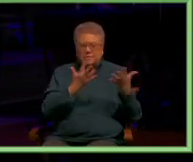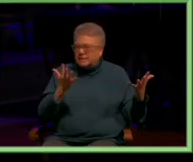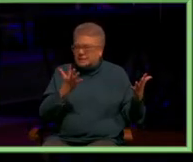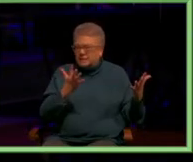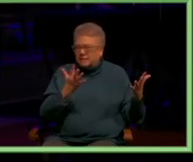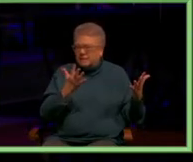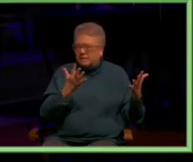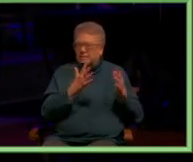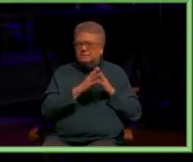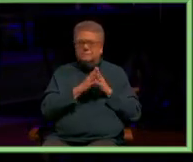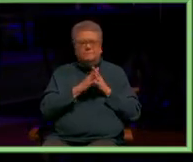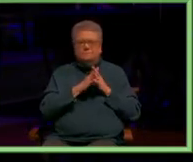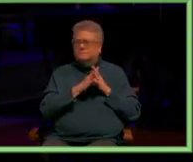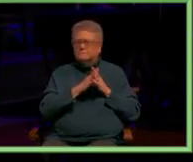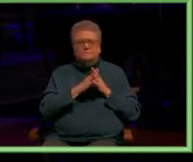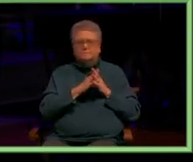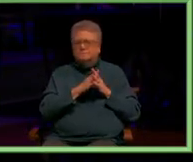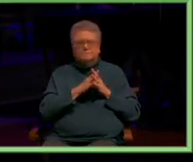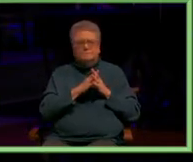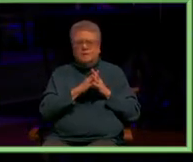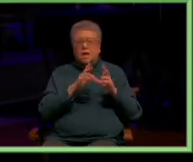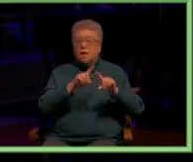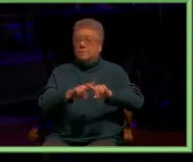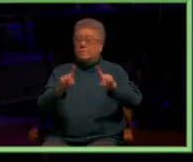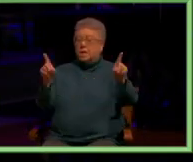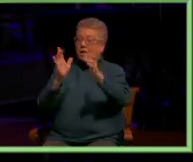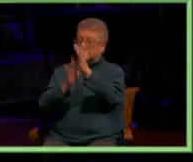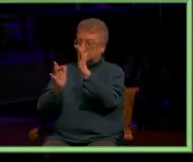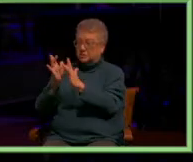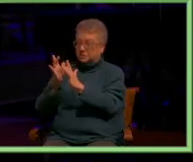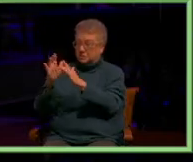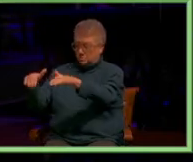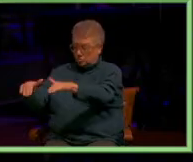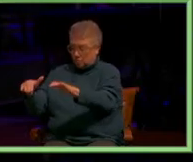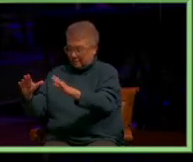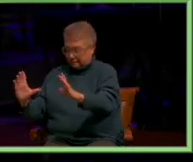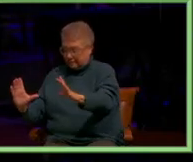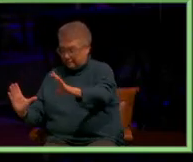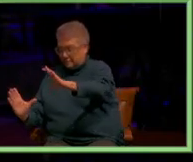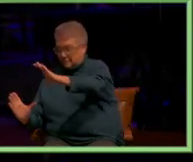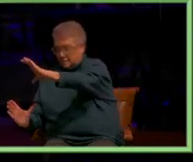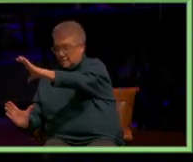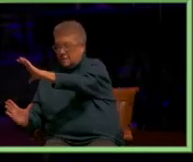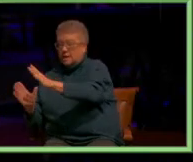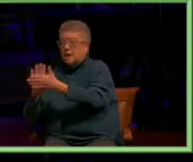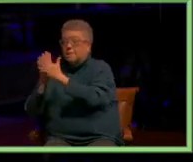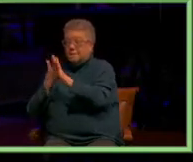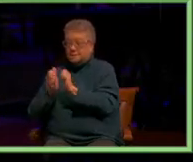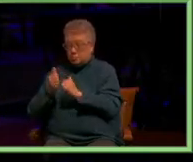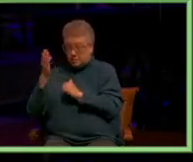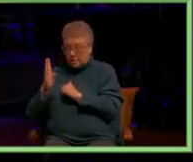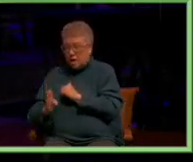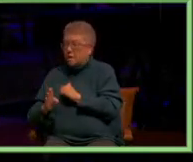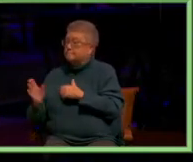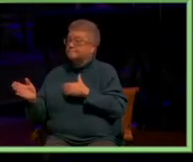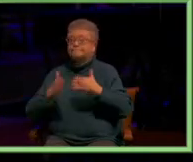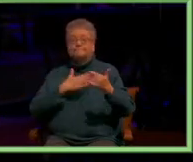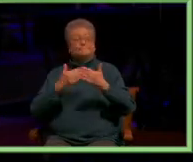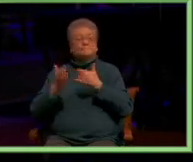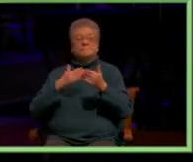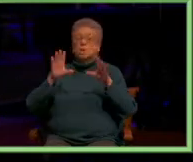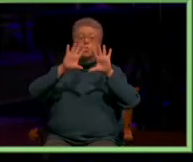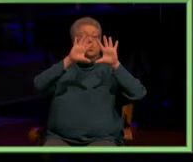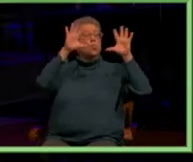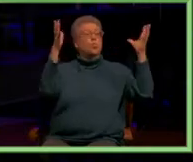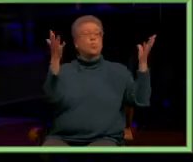peace. But Jesus rose from the grave to make us peace with God. So no matter what this world may